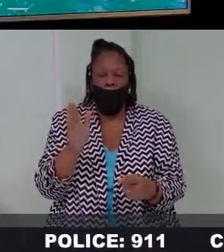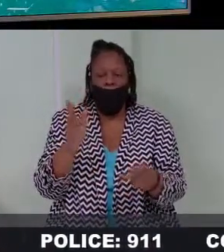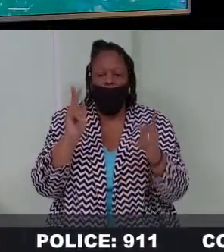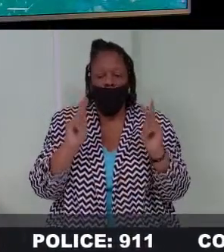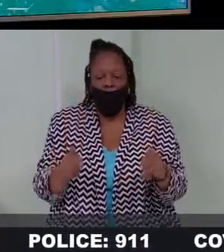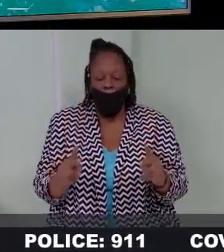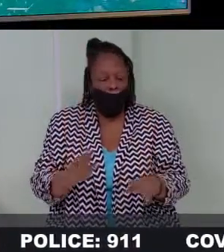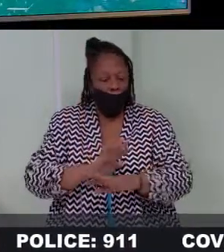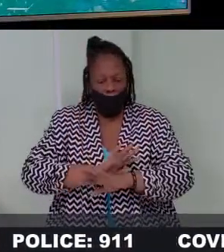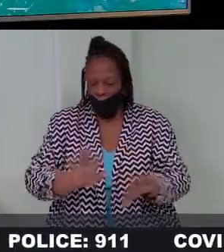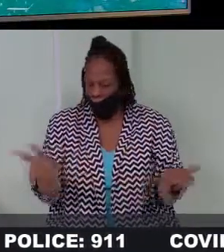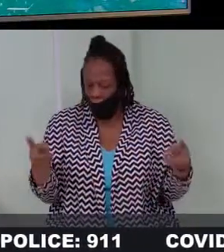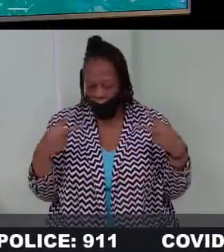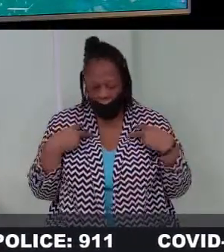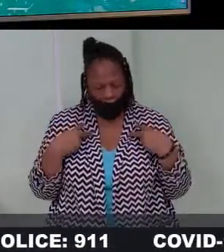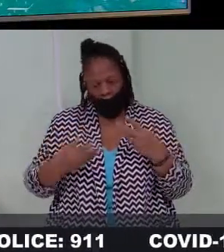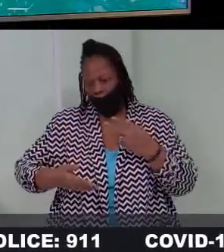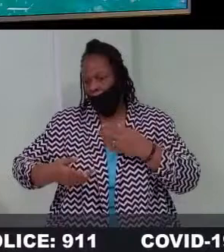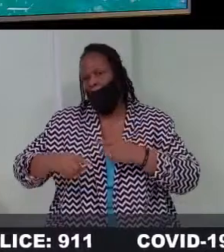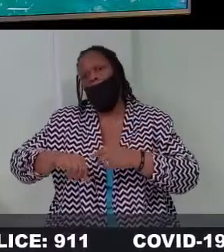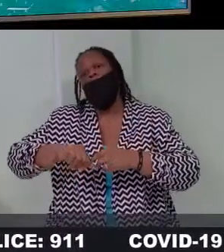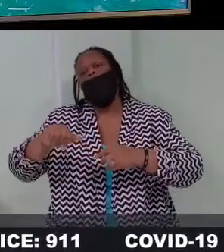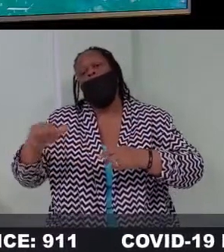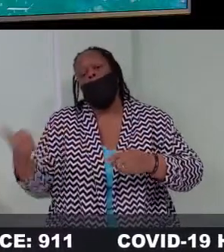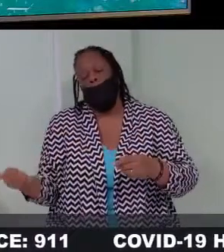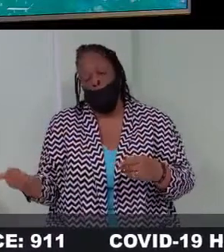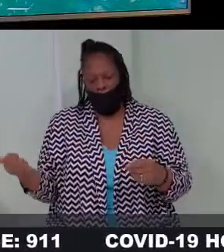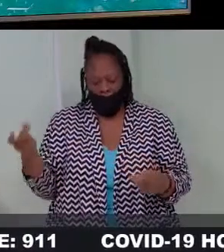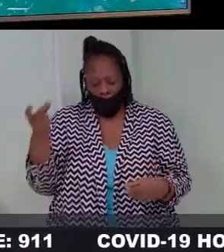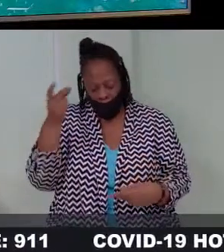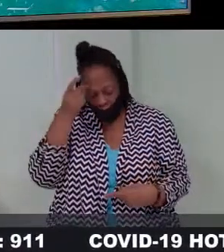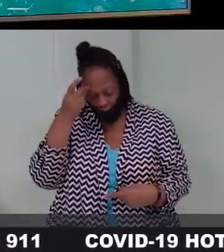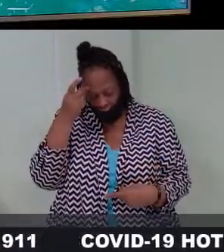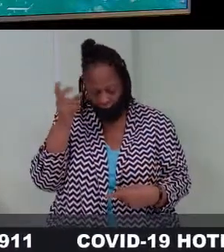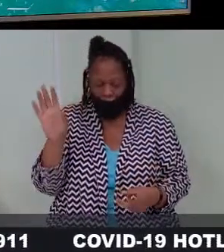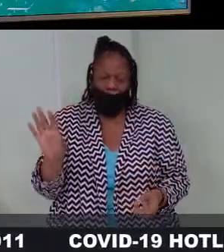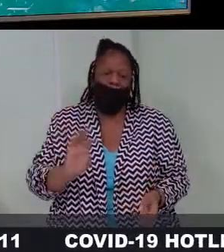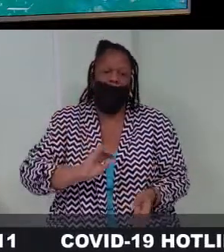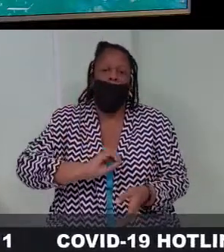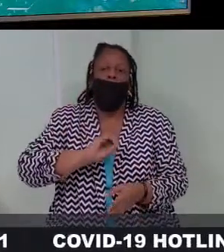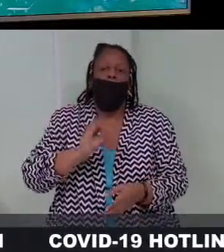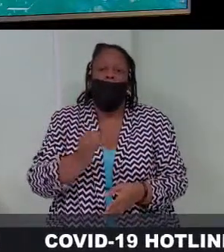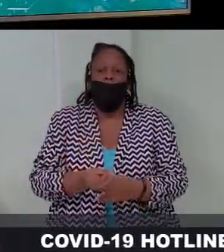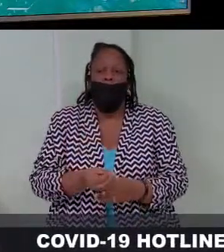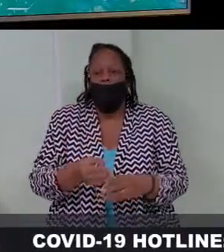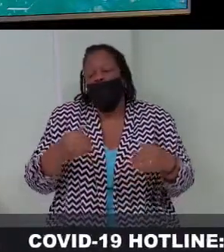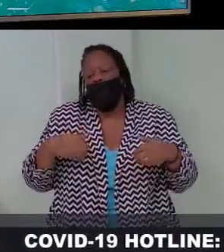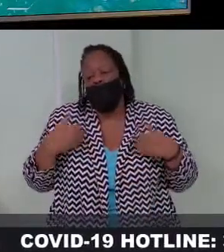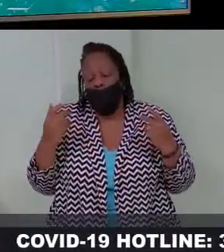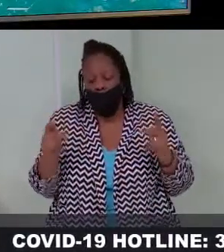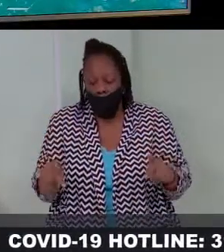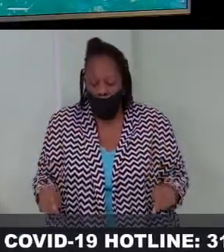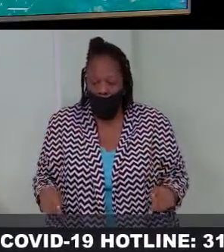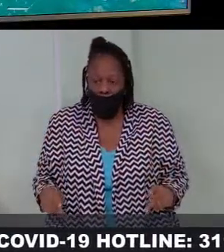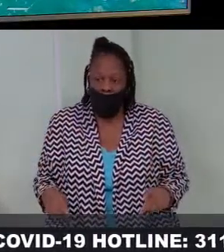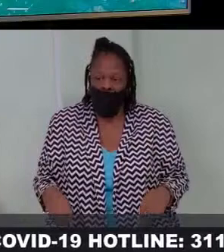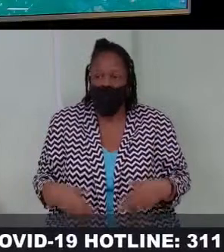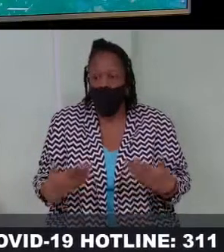And also, is the vaccine you're receiving given in multiple doses over time? I think that was addressed in